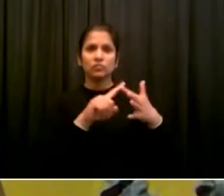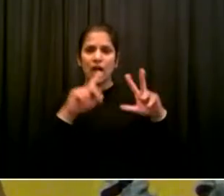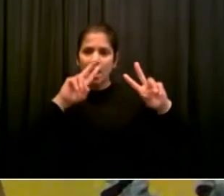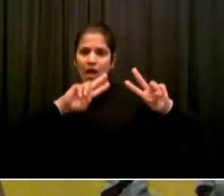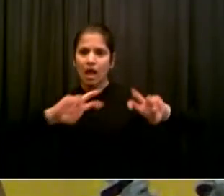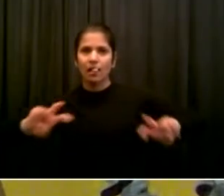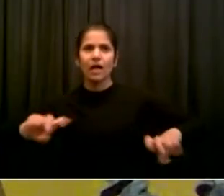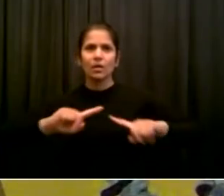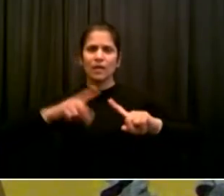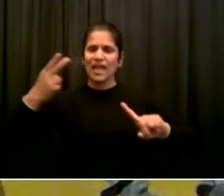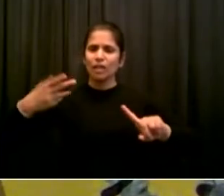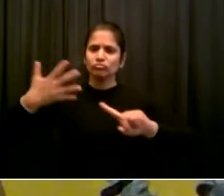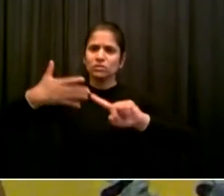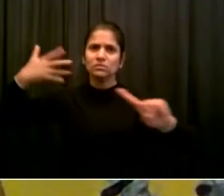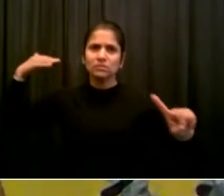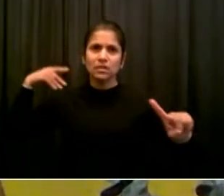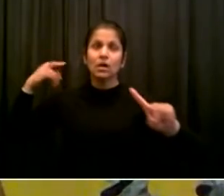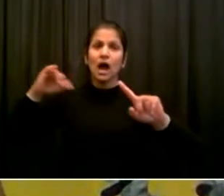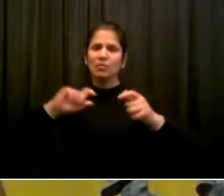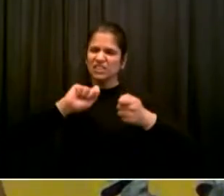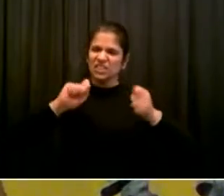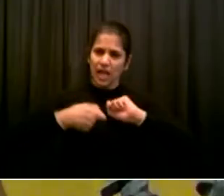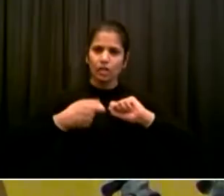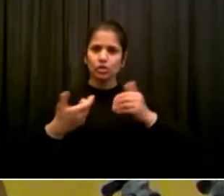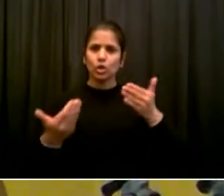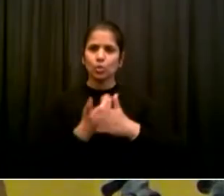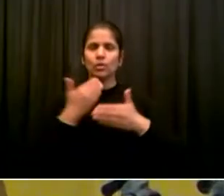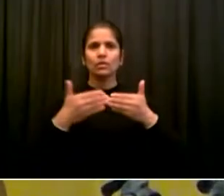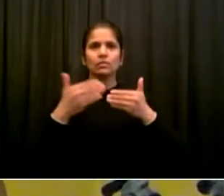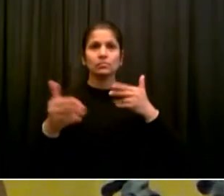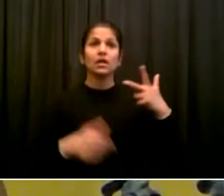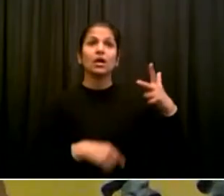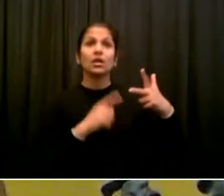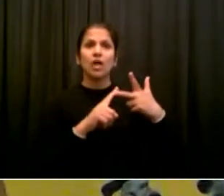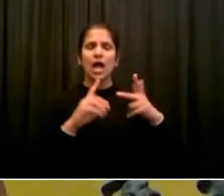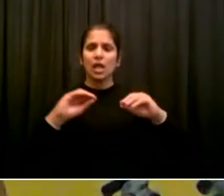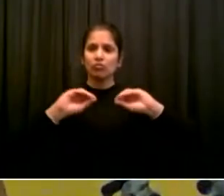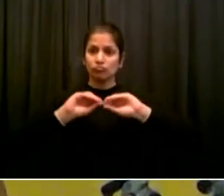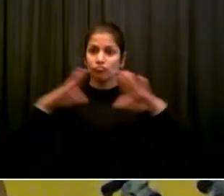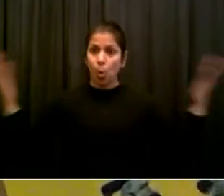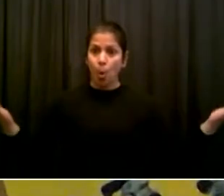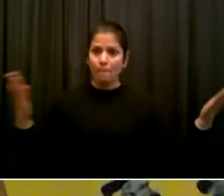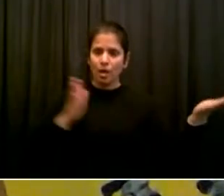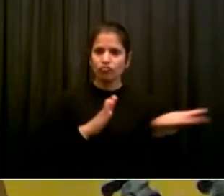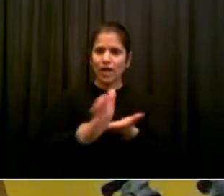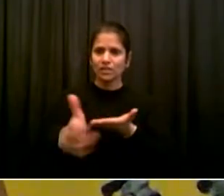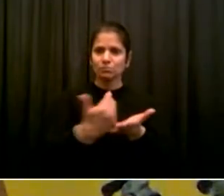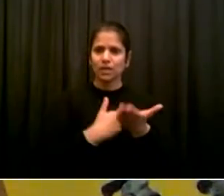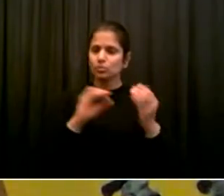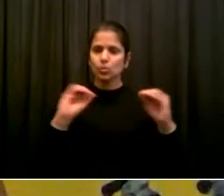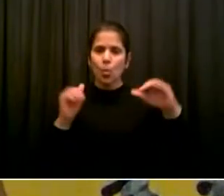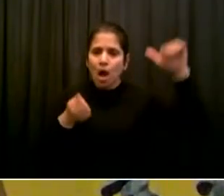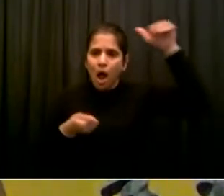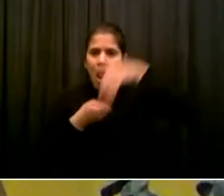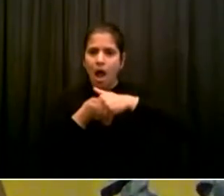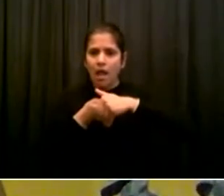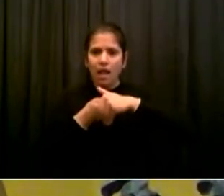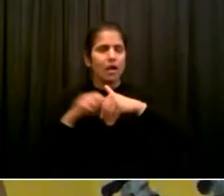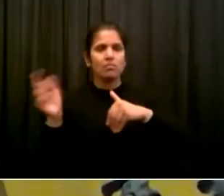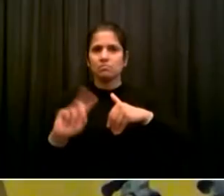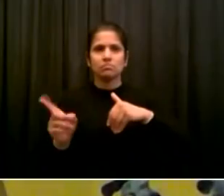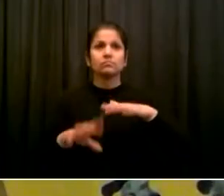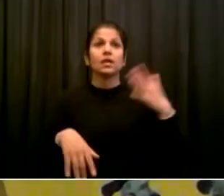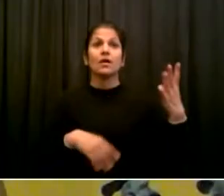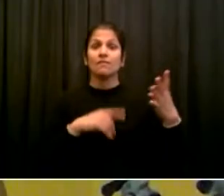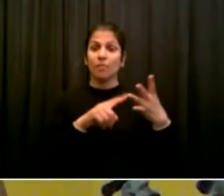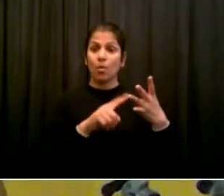racialized policing, transparency and accountability to the people of New York City, community representation and partnership, and